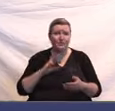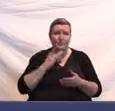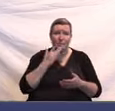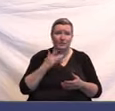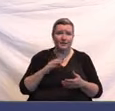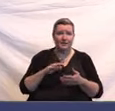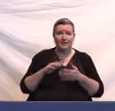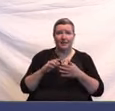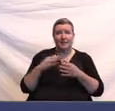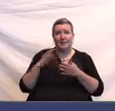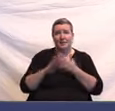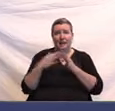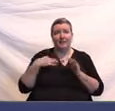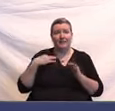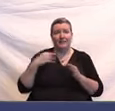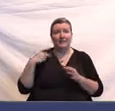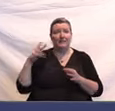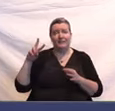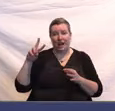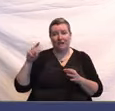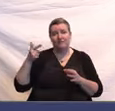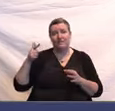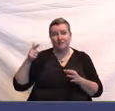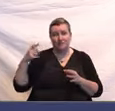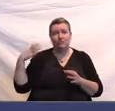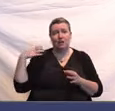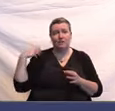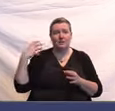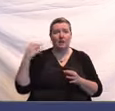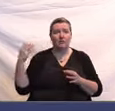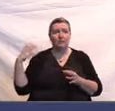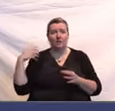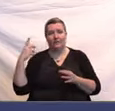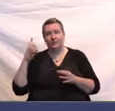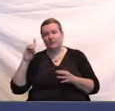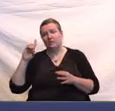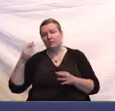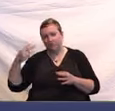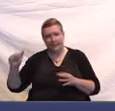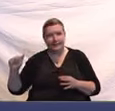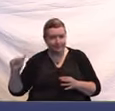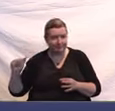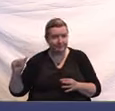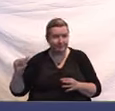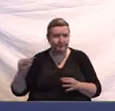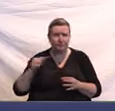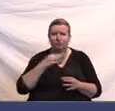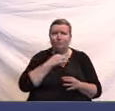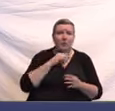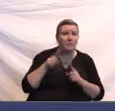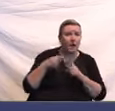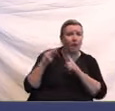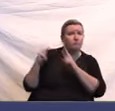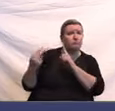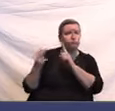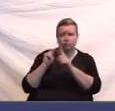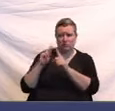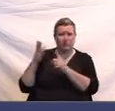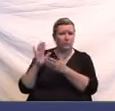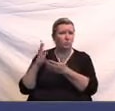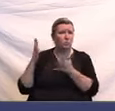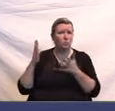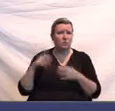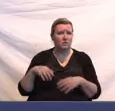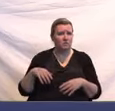chair and chair-elect of the DGA, just getting a sense of how he sees things. He's one of the smartest people that I think I could say that